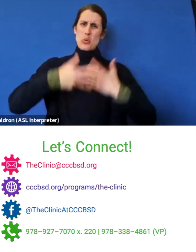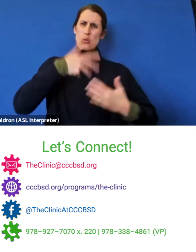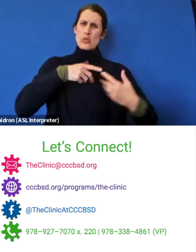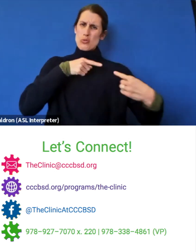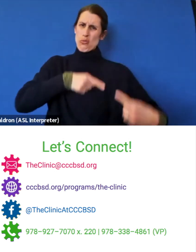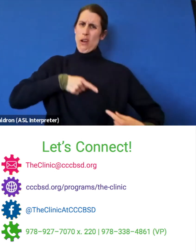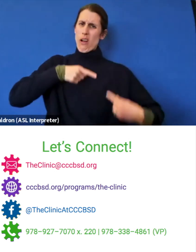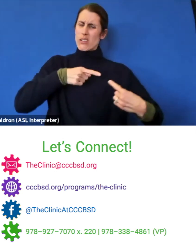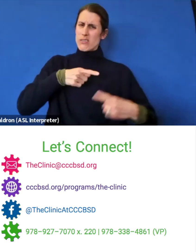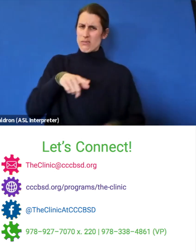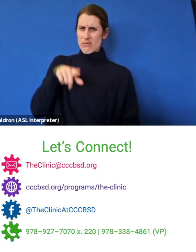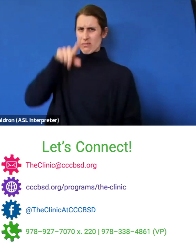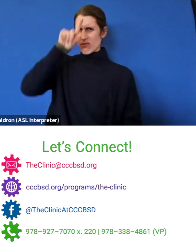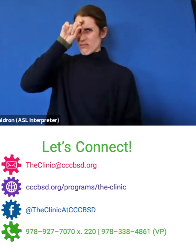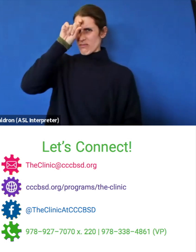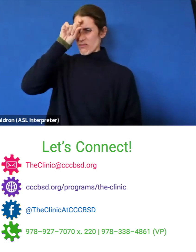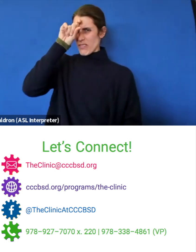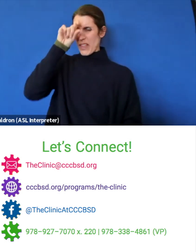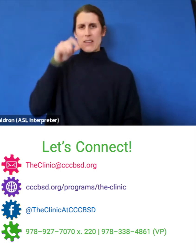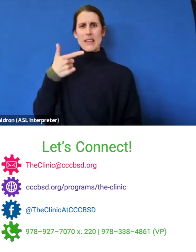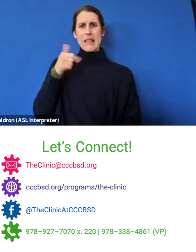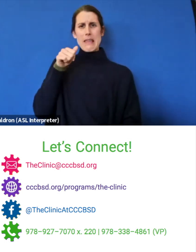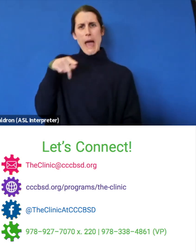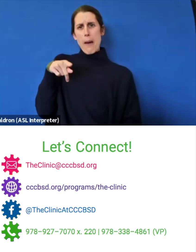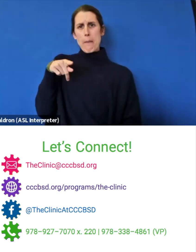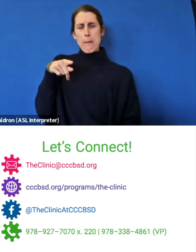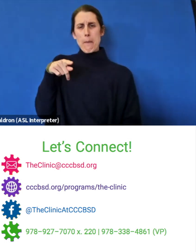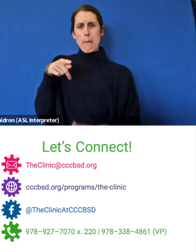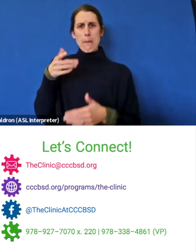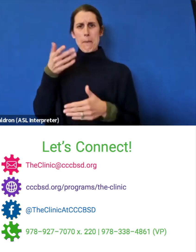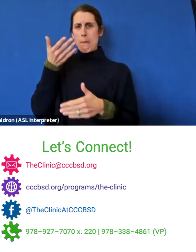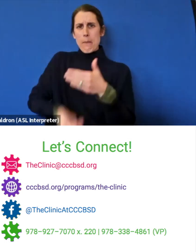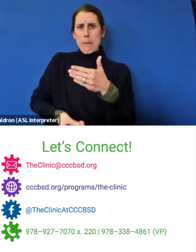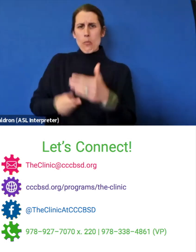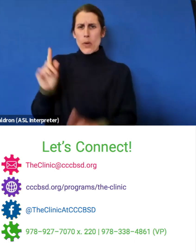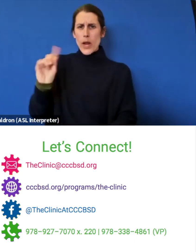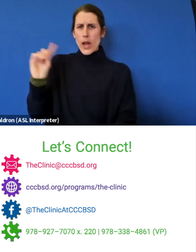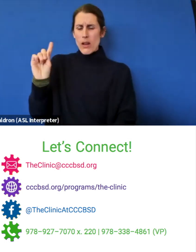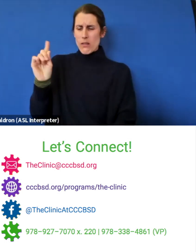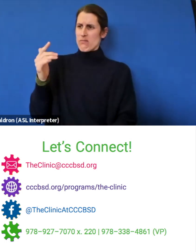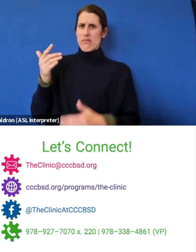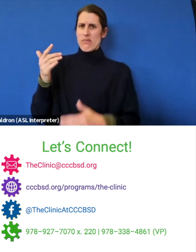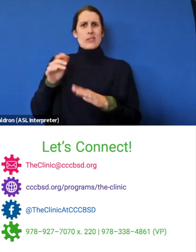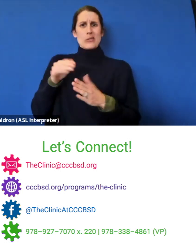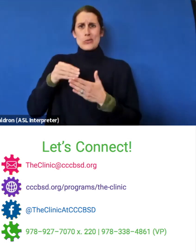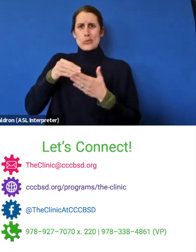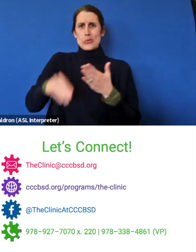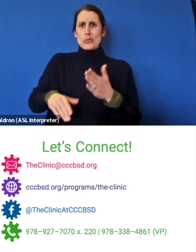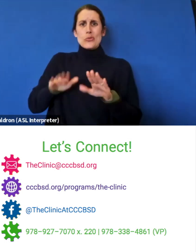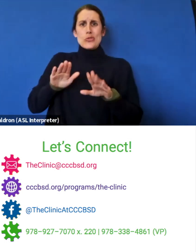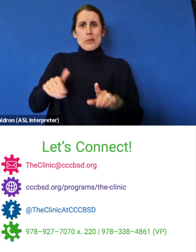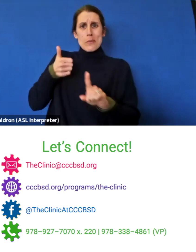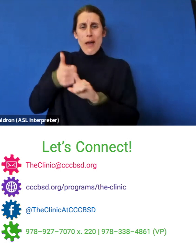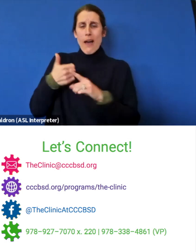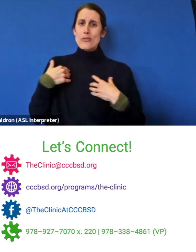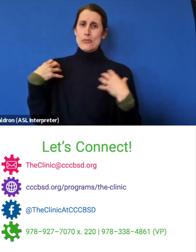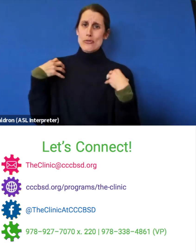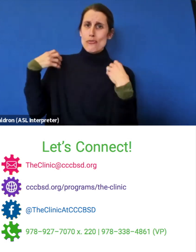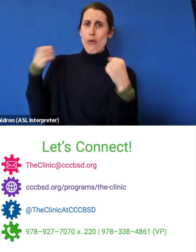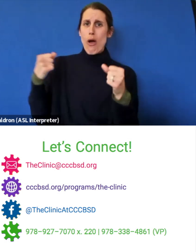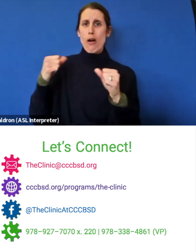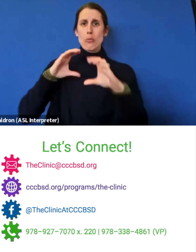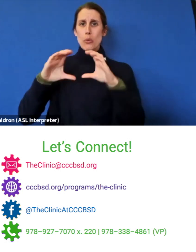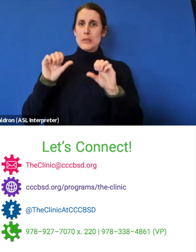is this? Where's this gap? Where's this breakdown between these strong communication abilities and these pragmatic skills that